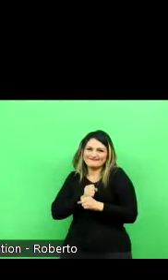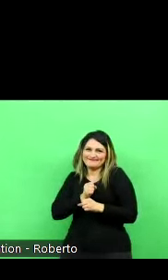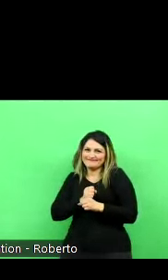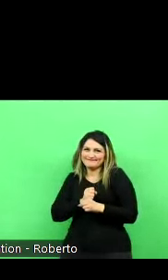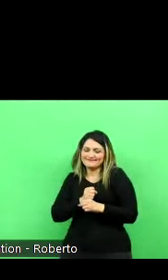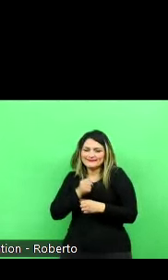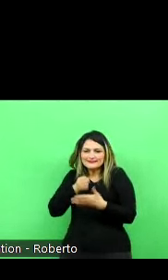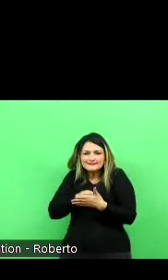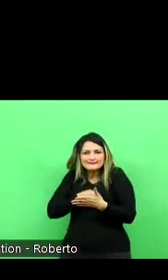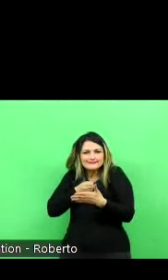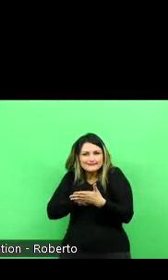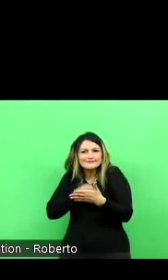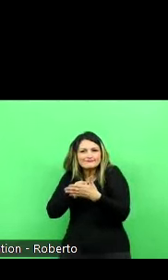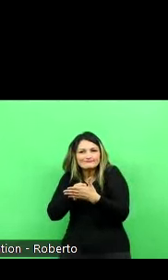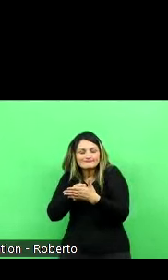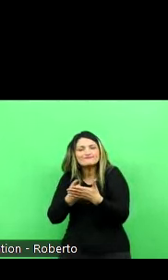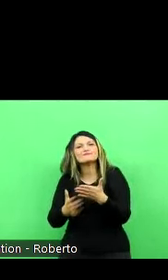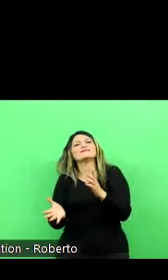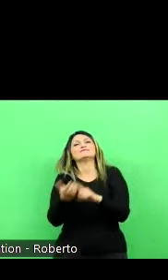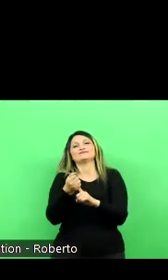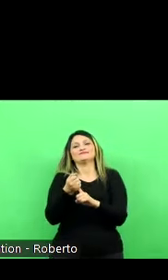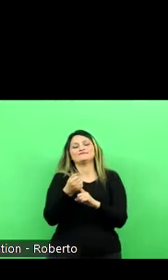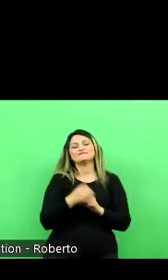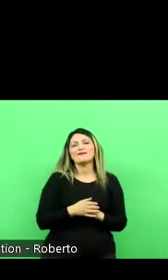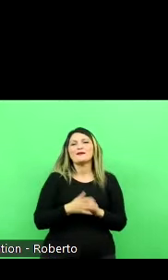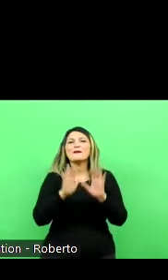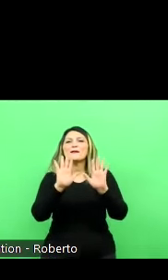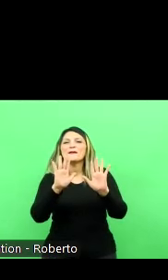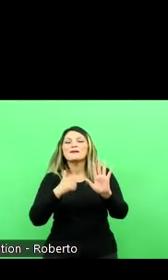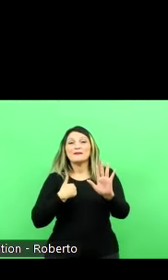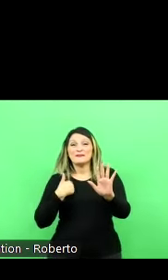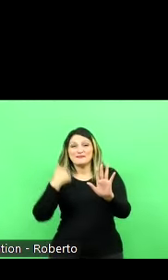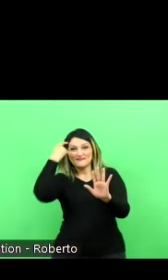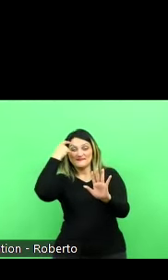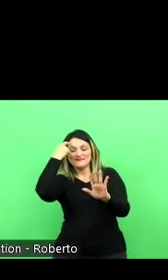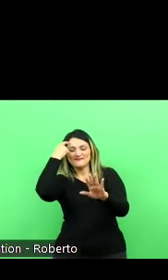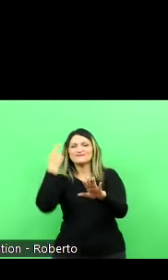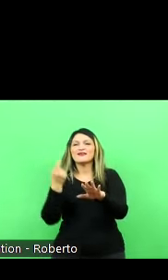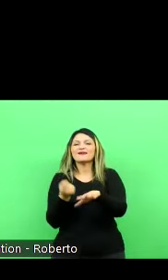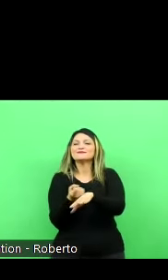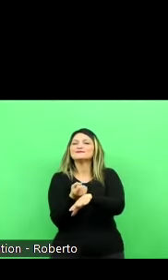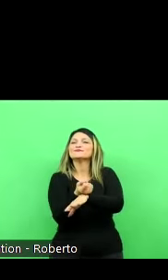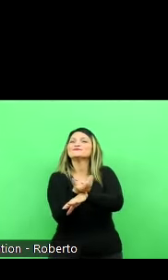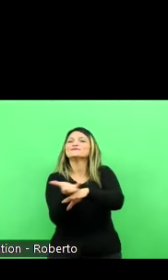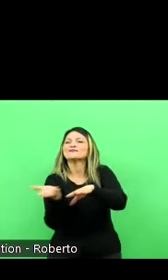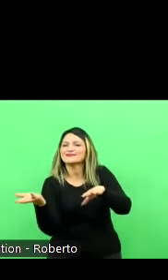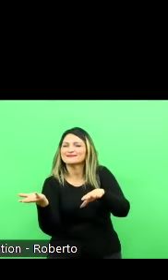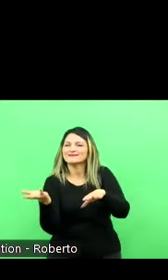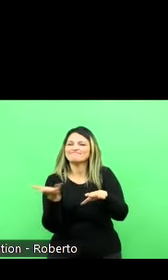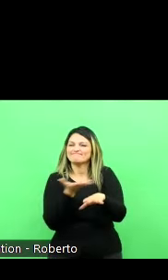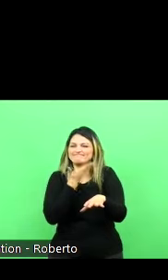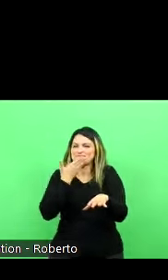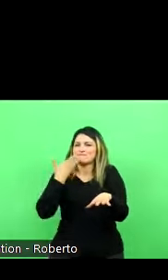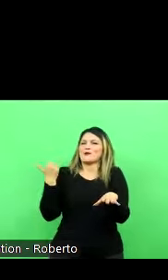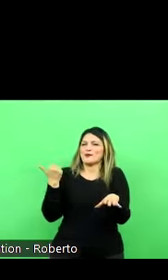What recommendations do we have? We were the first ones to apply this, and so we were the first ones to realize where our